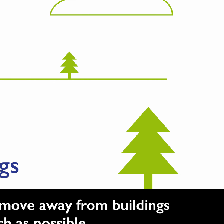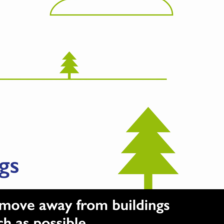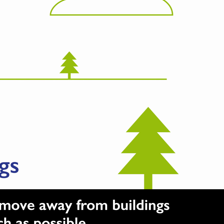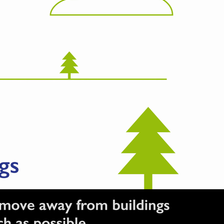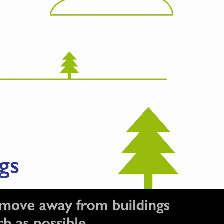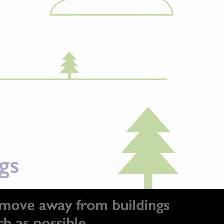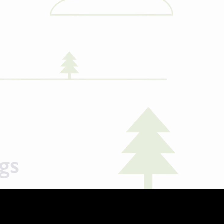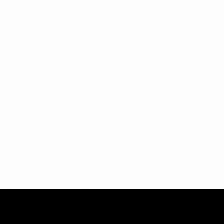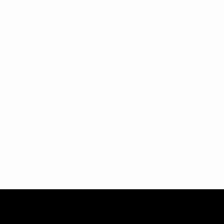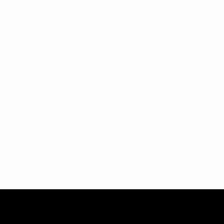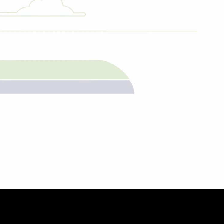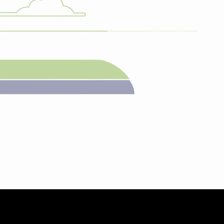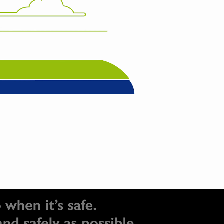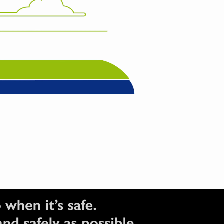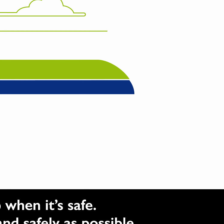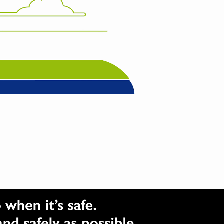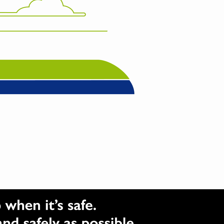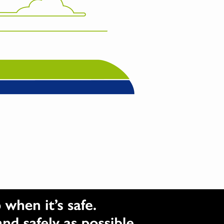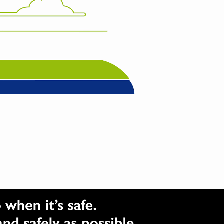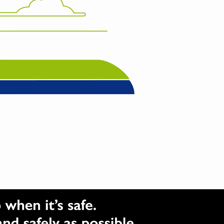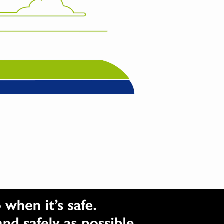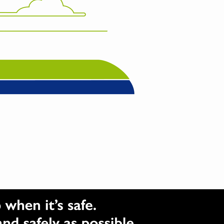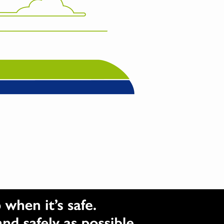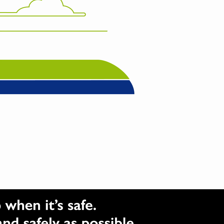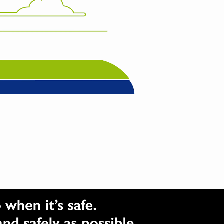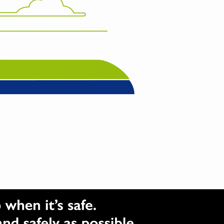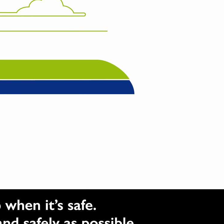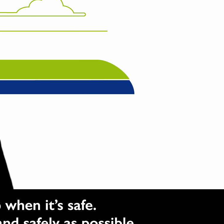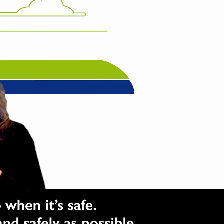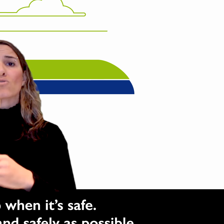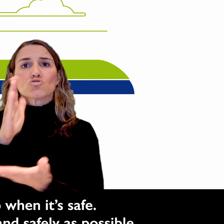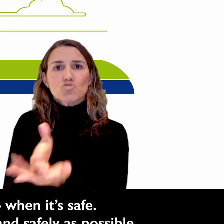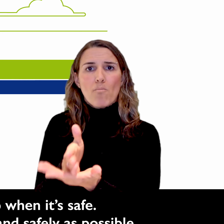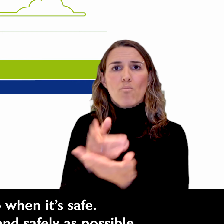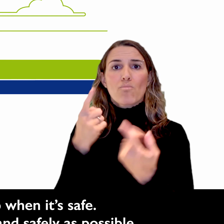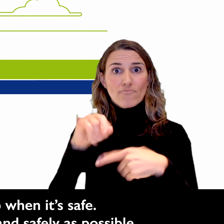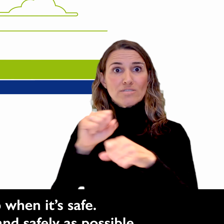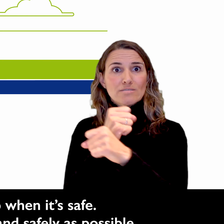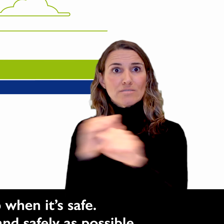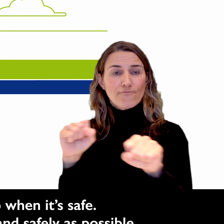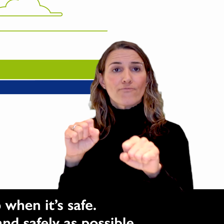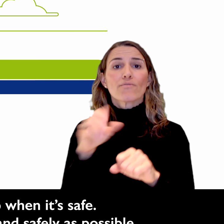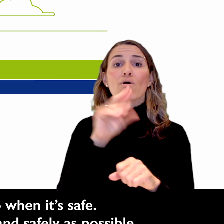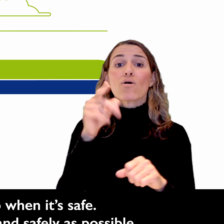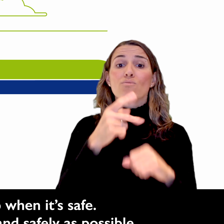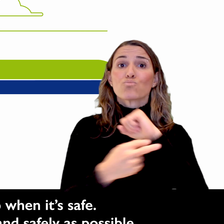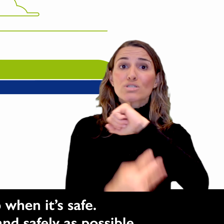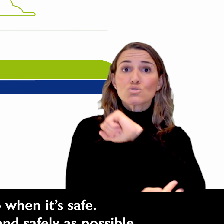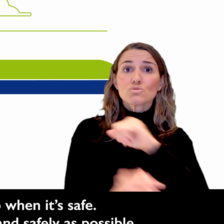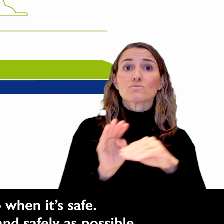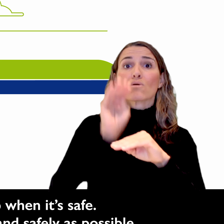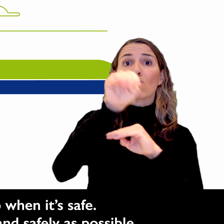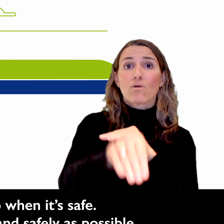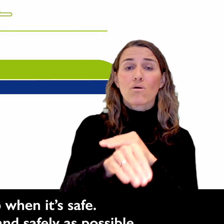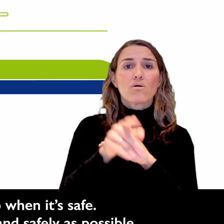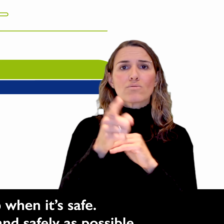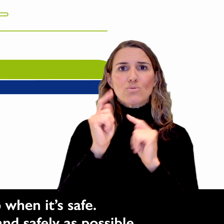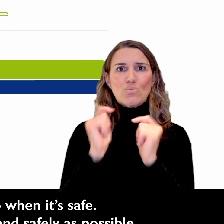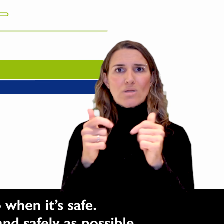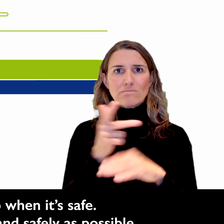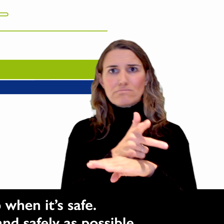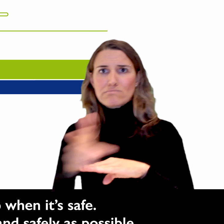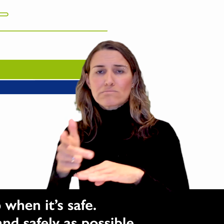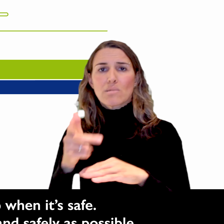as possible. If you're driving, pull over and stop when it's safe. Get off bridges or overpasses